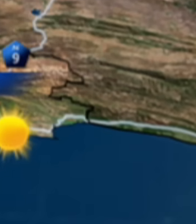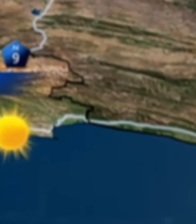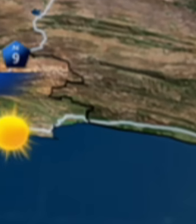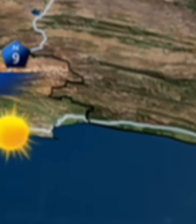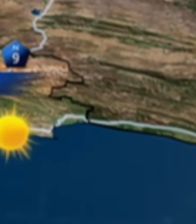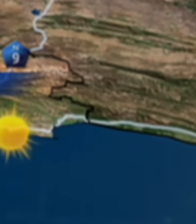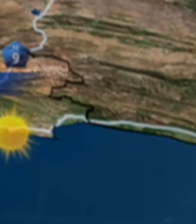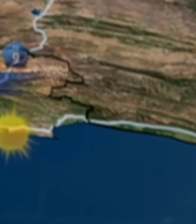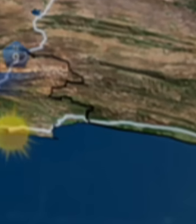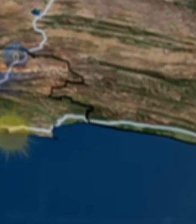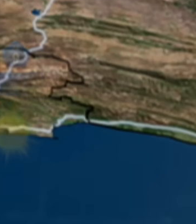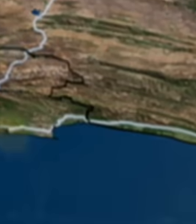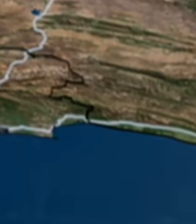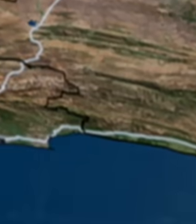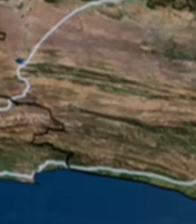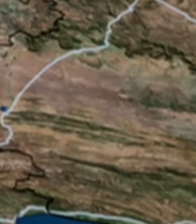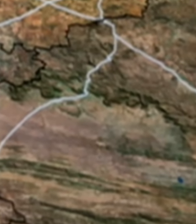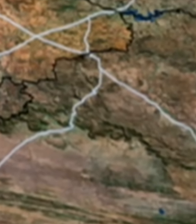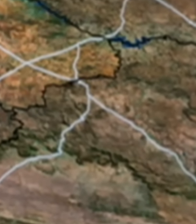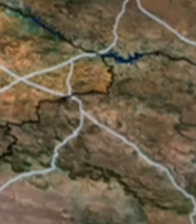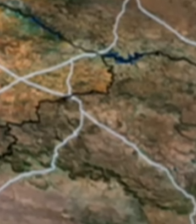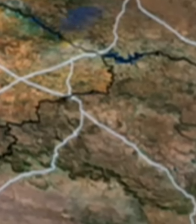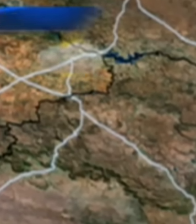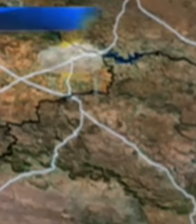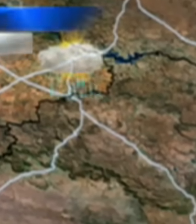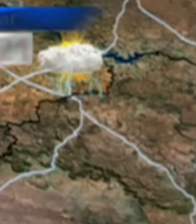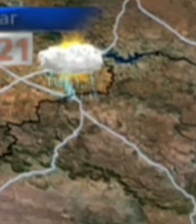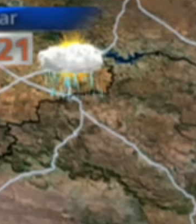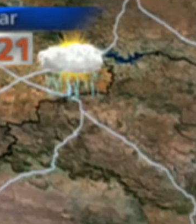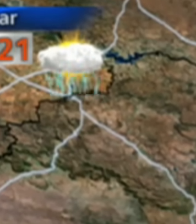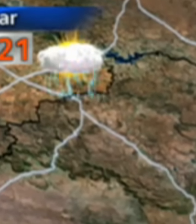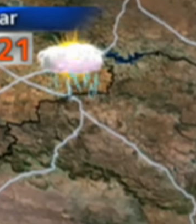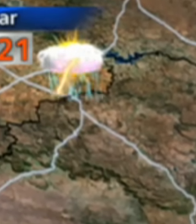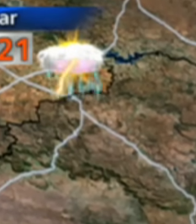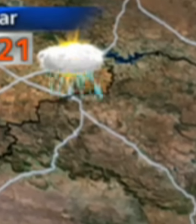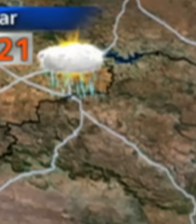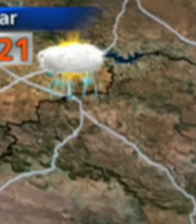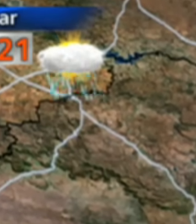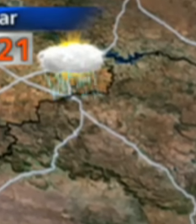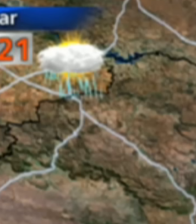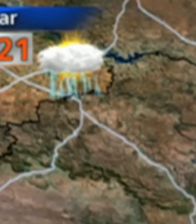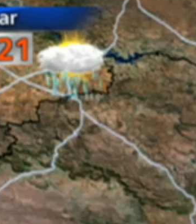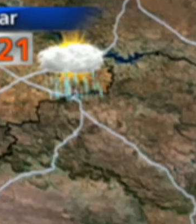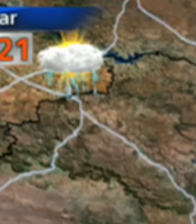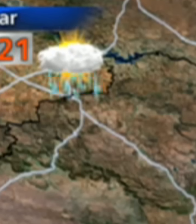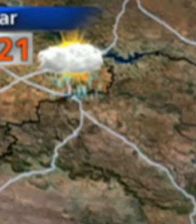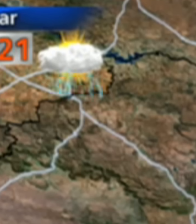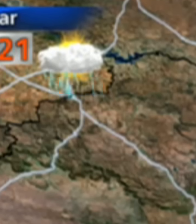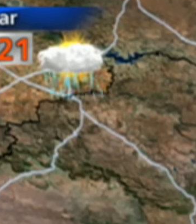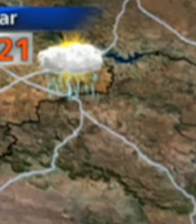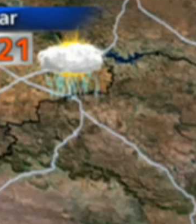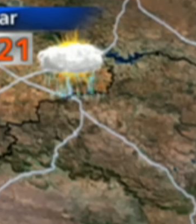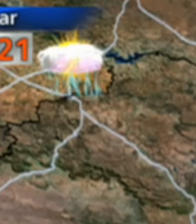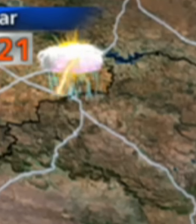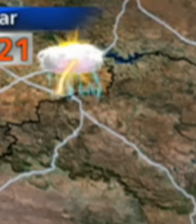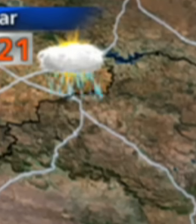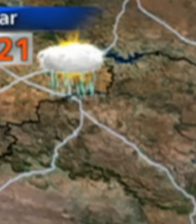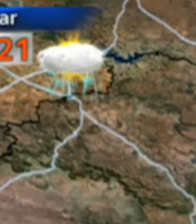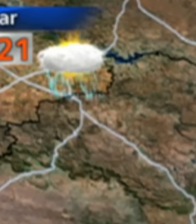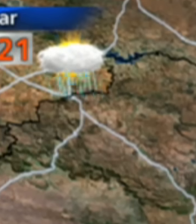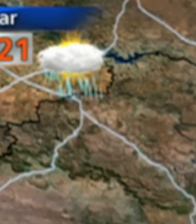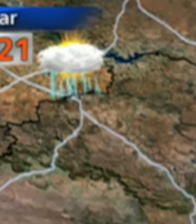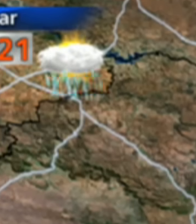di tla phole fela ho mashome a mabedi a motse e mmedi kaofela re shebile hona ka o Upington ho jela ka Kurumane ka mafatsane a